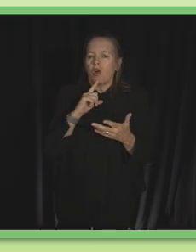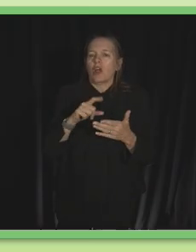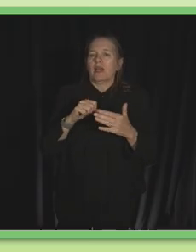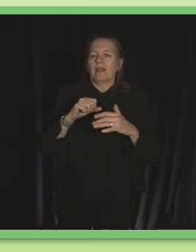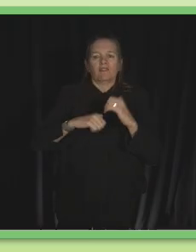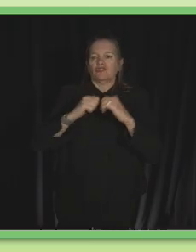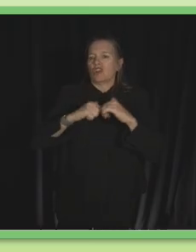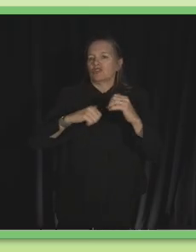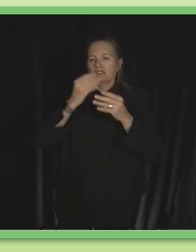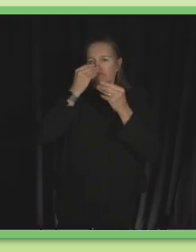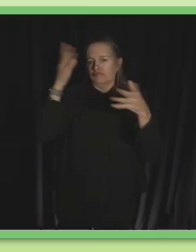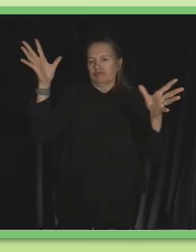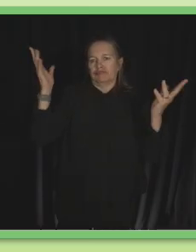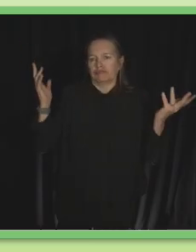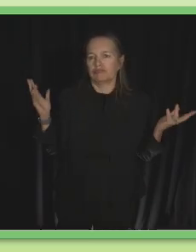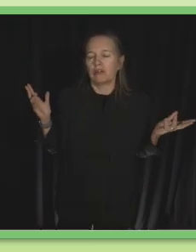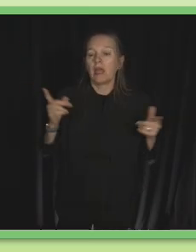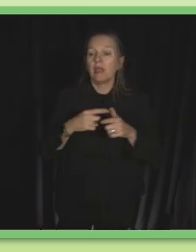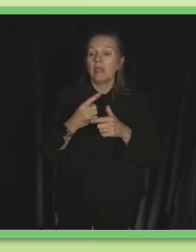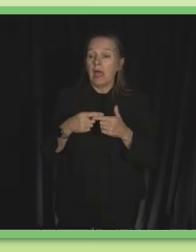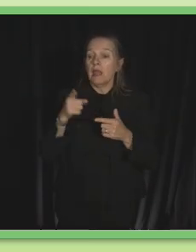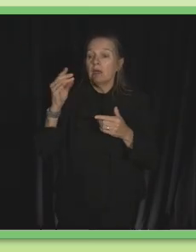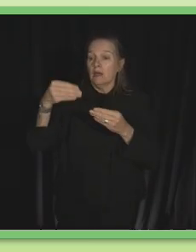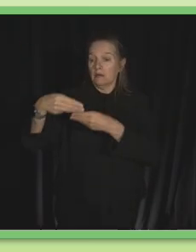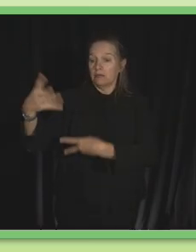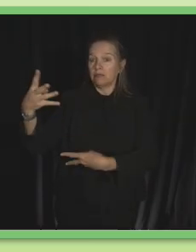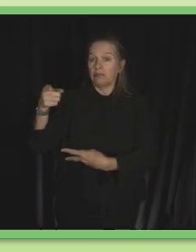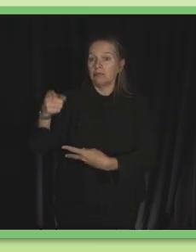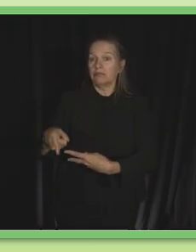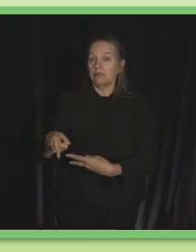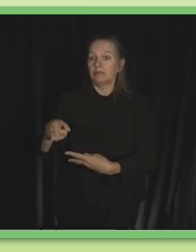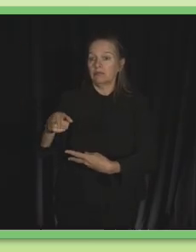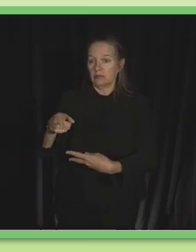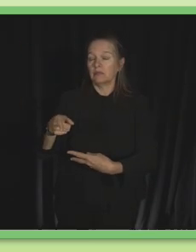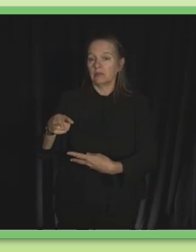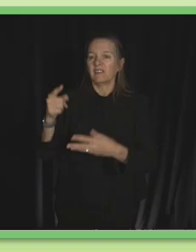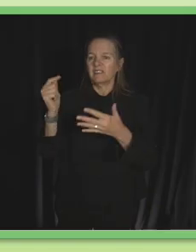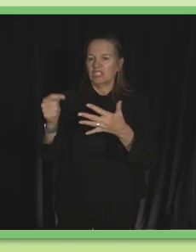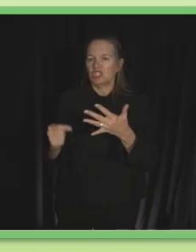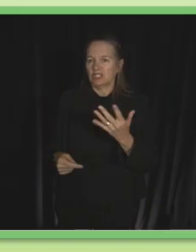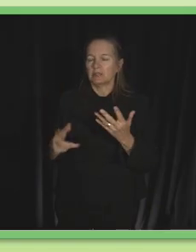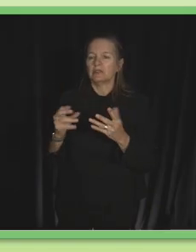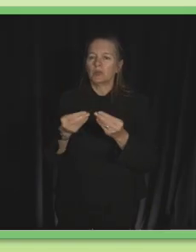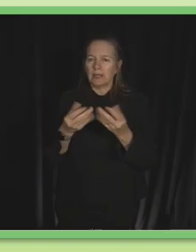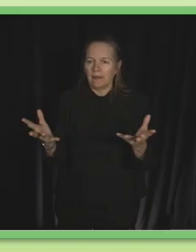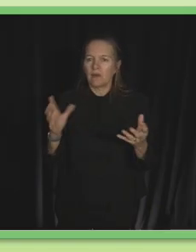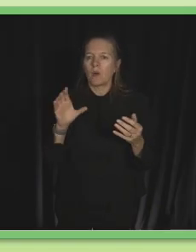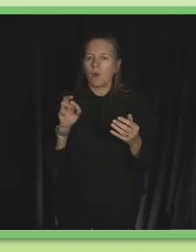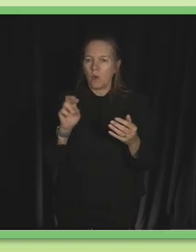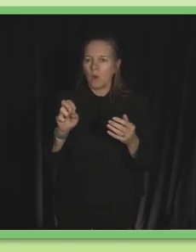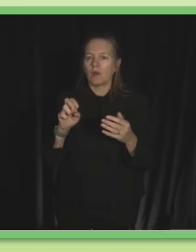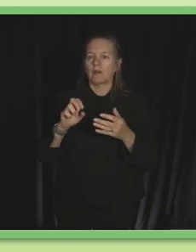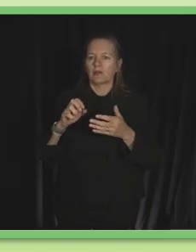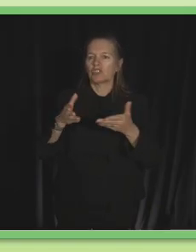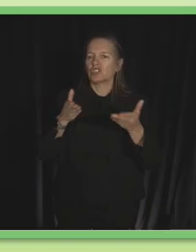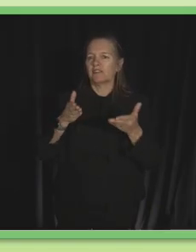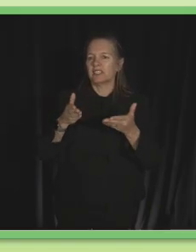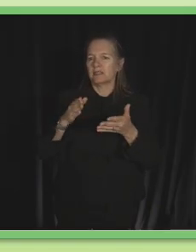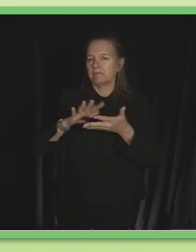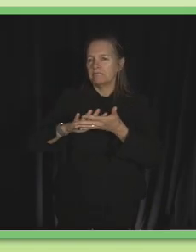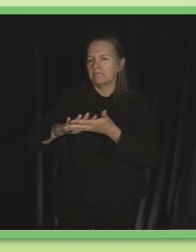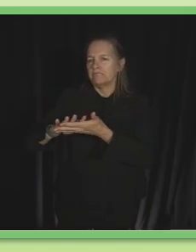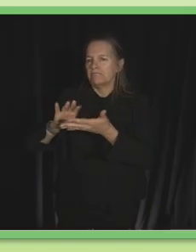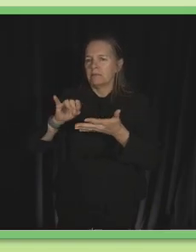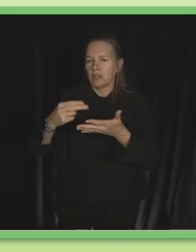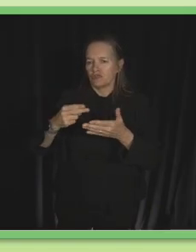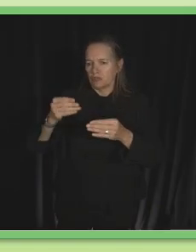agnostic. Then it relies on HAProxy's rich feature set to deliver core service mesh capabilities for even the most complicated workflows, as you